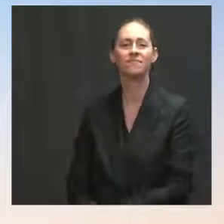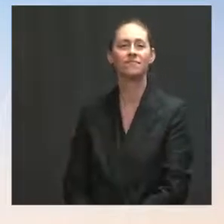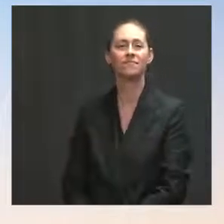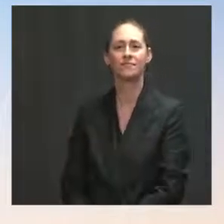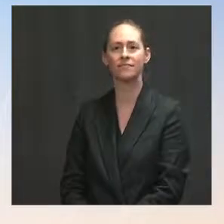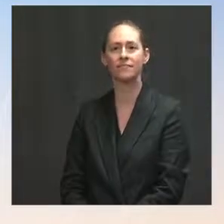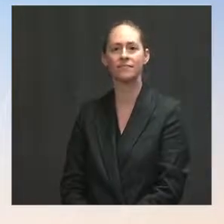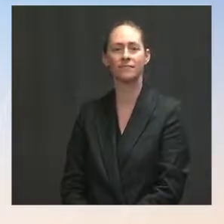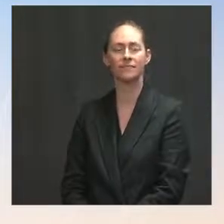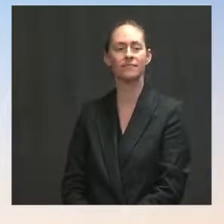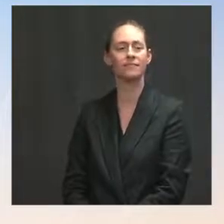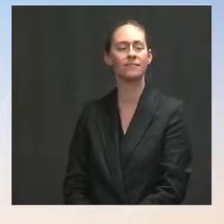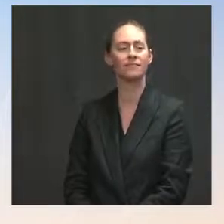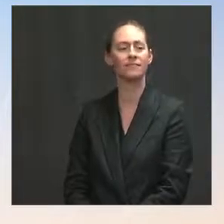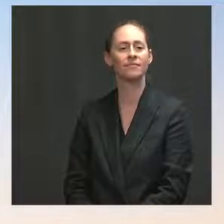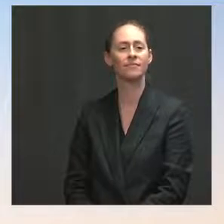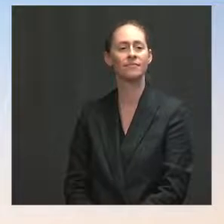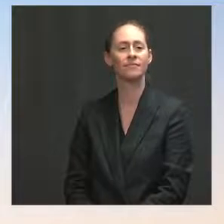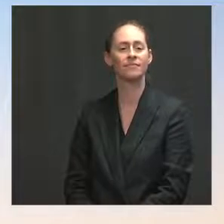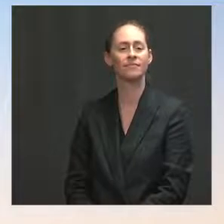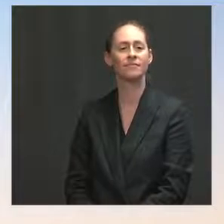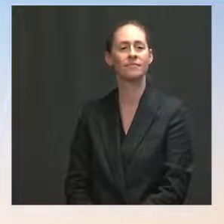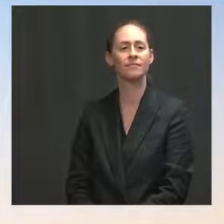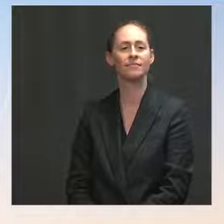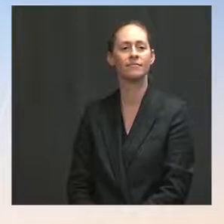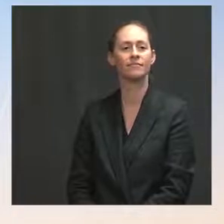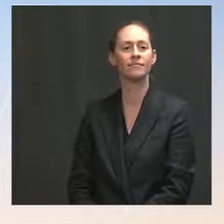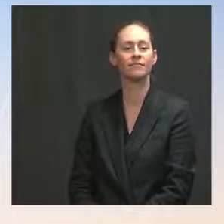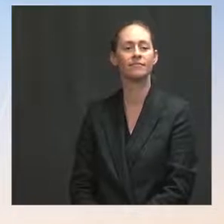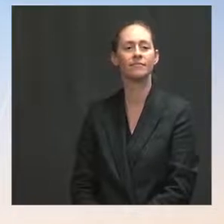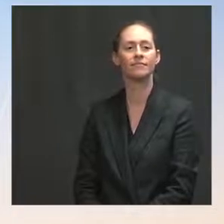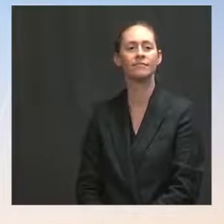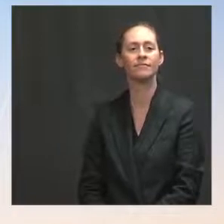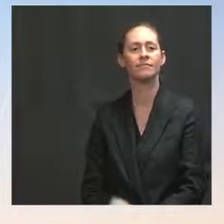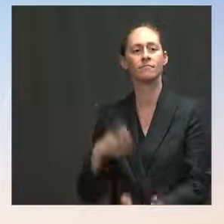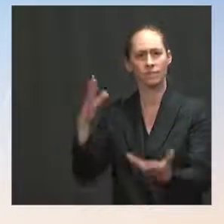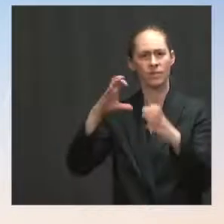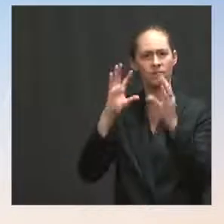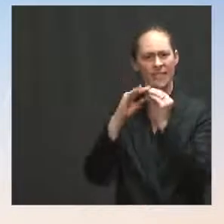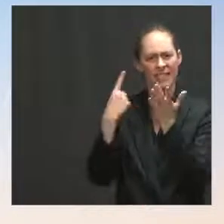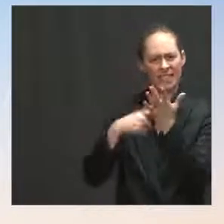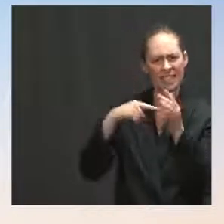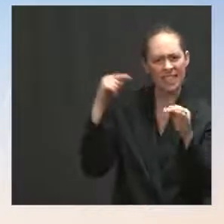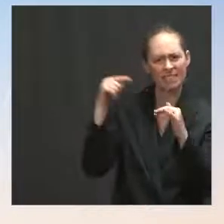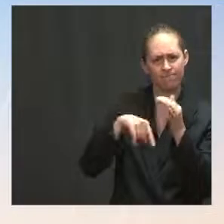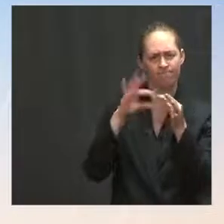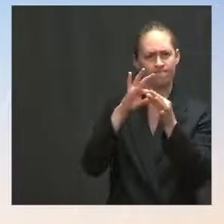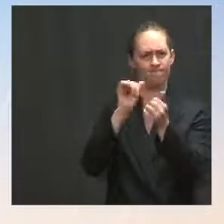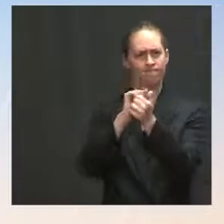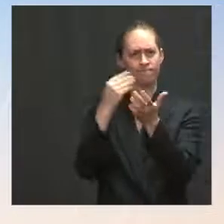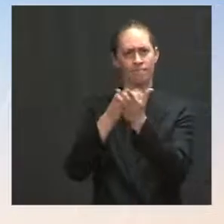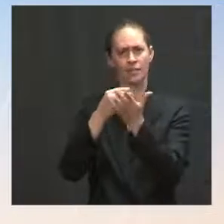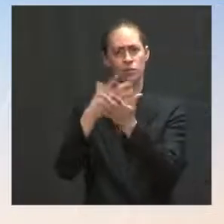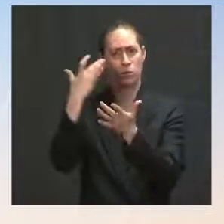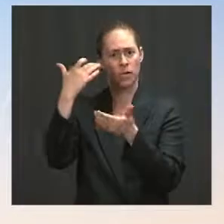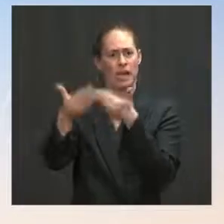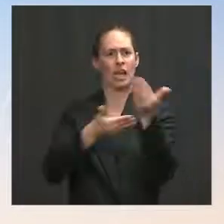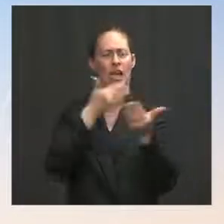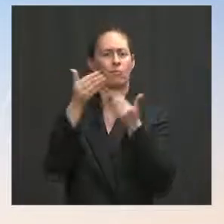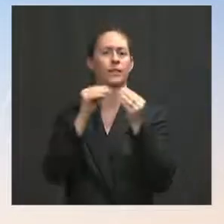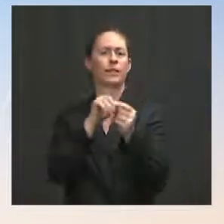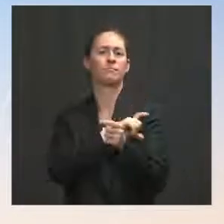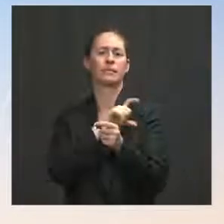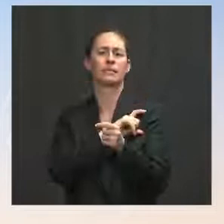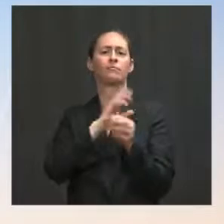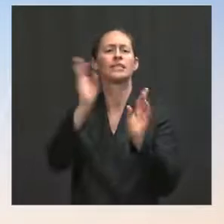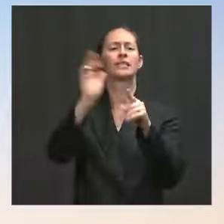hiring more police officers. I'm curious if there's going to be some sort of effort to track whether an increase in police officers leads to a